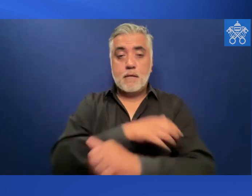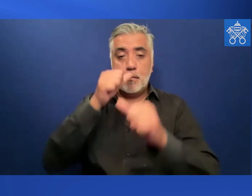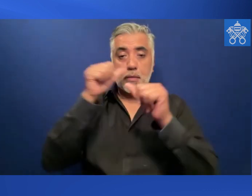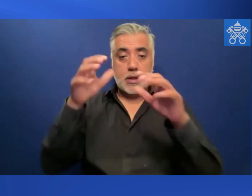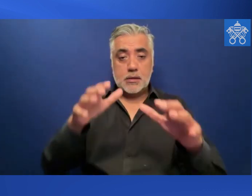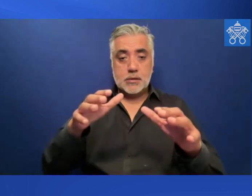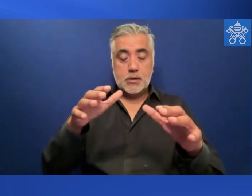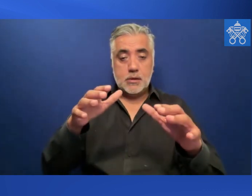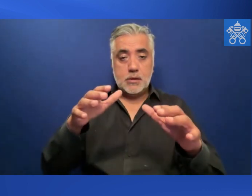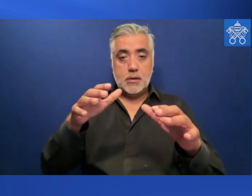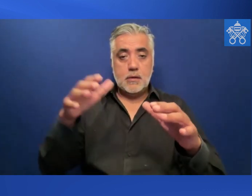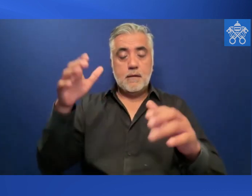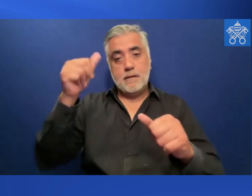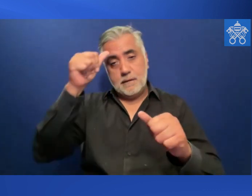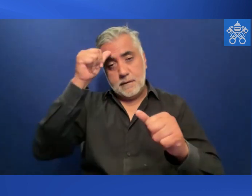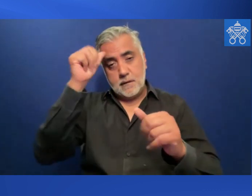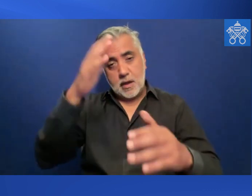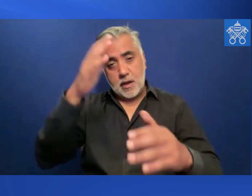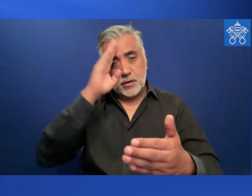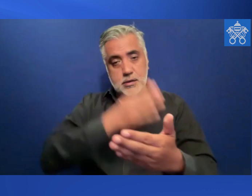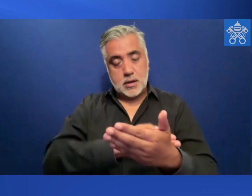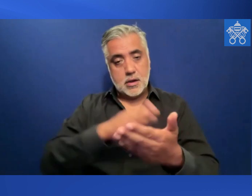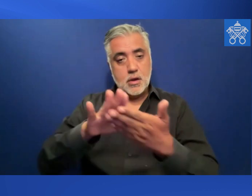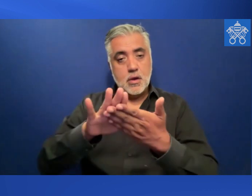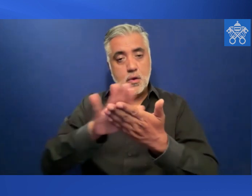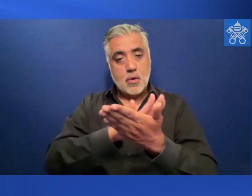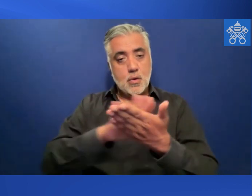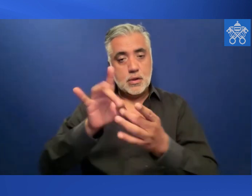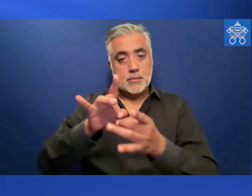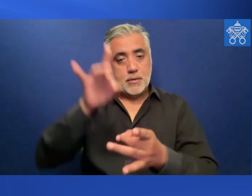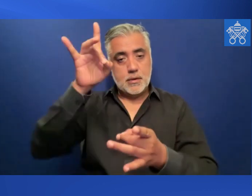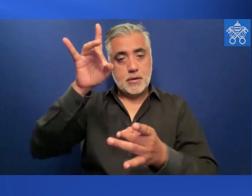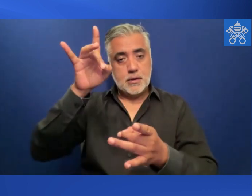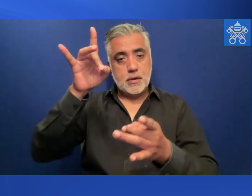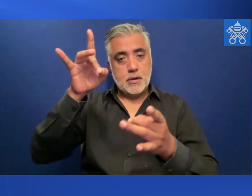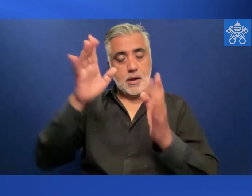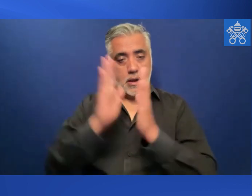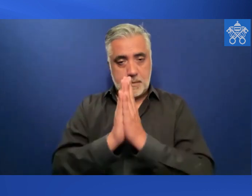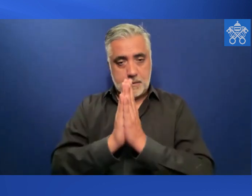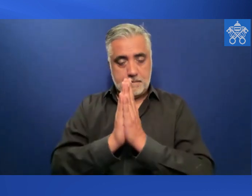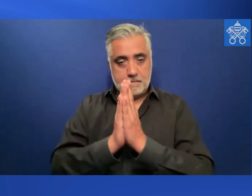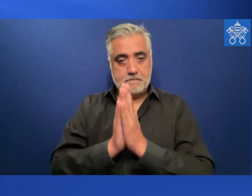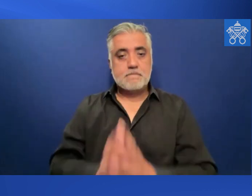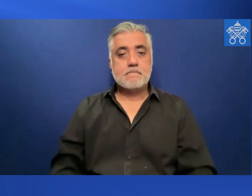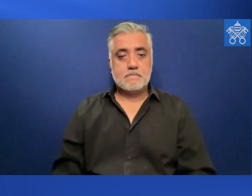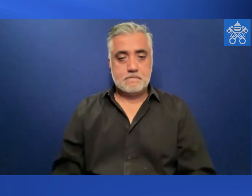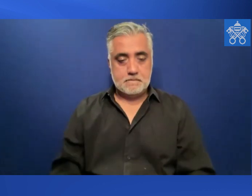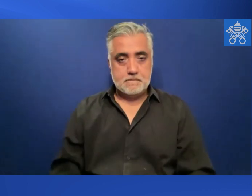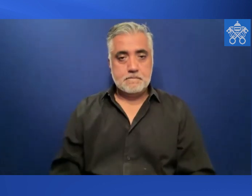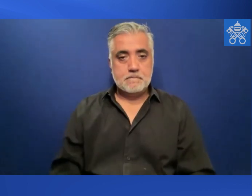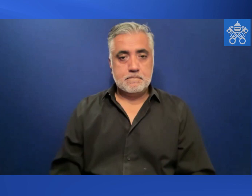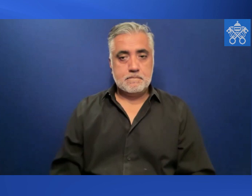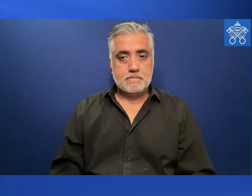Benedicat vos, omnipotens Deus, Pater, et Filius, et Spiritus Sanctus. Amen.